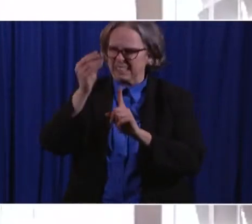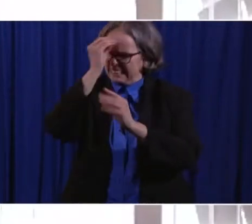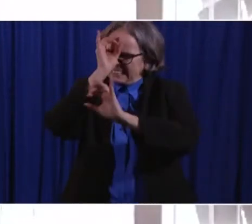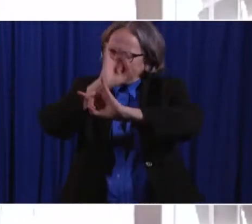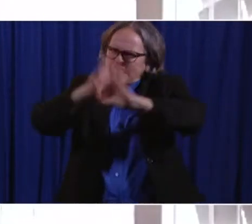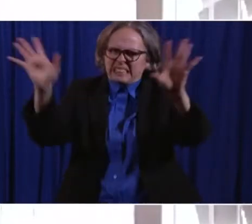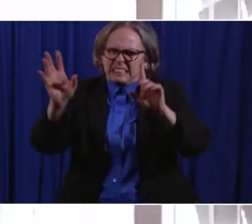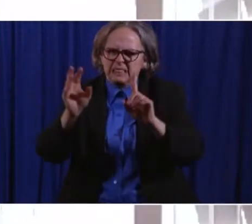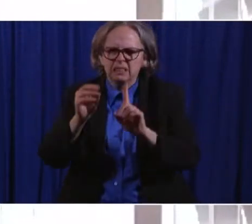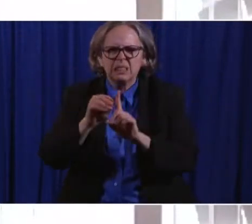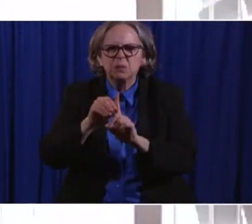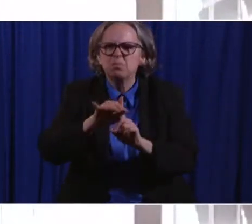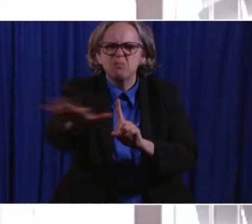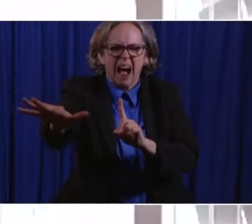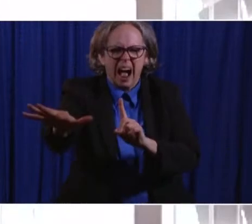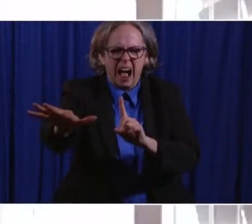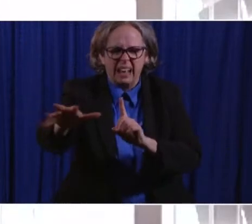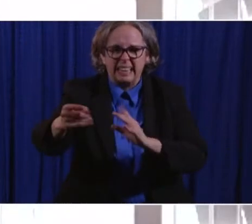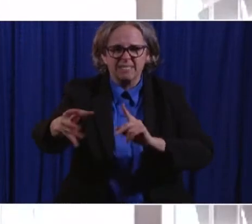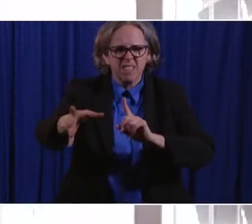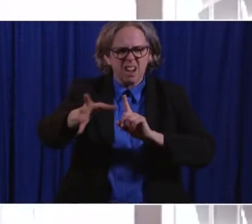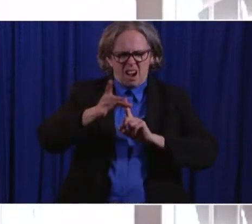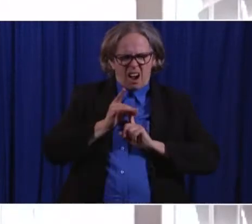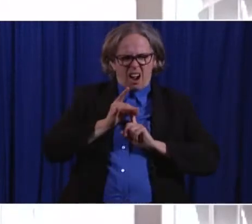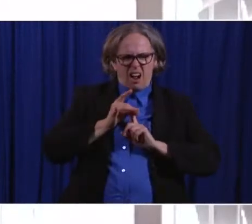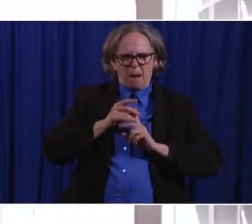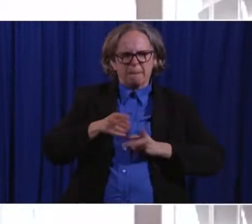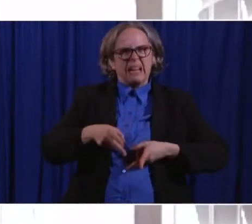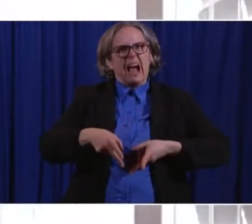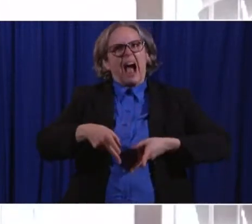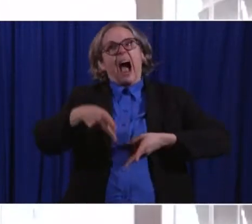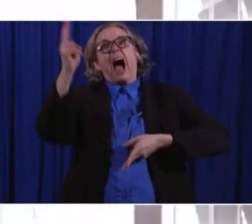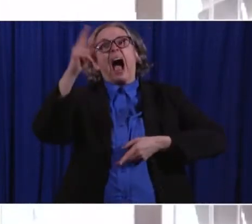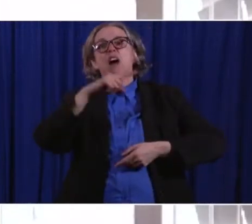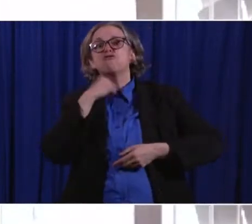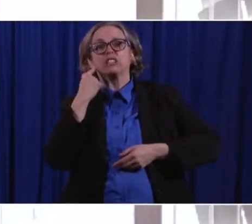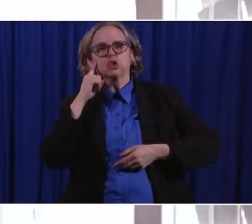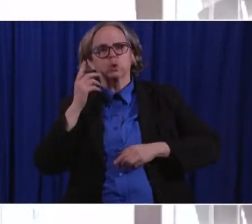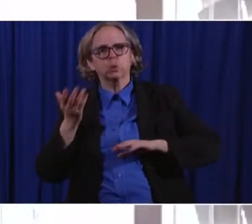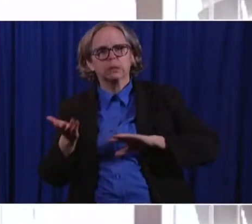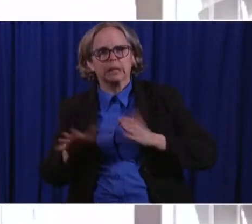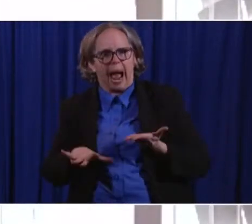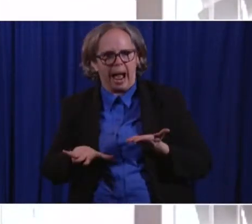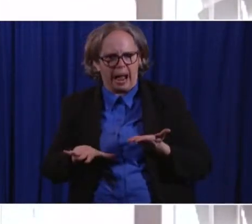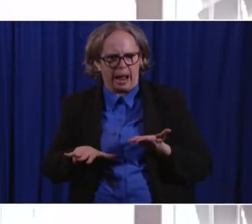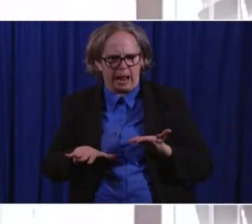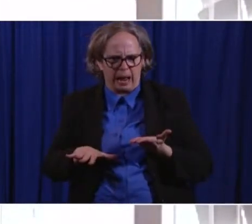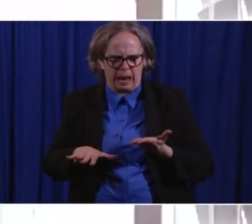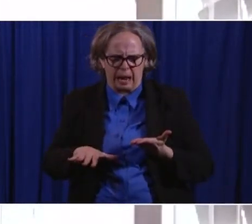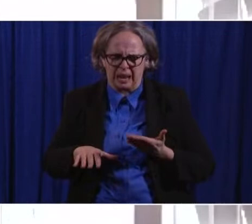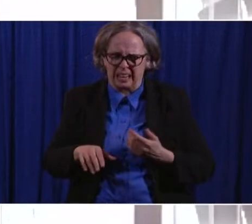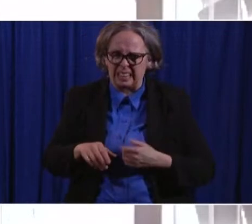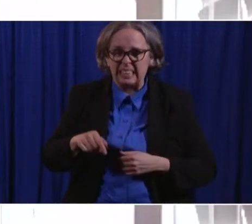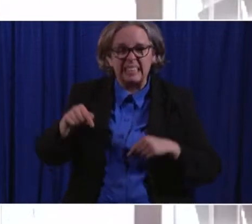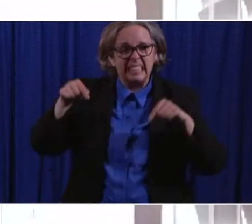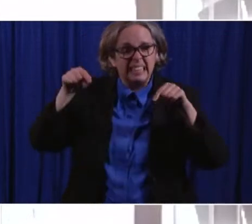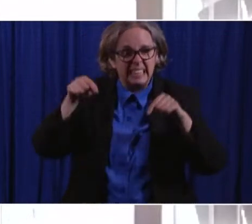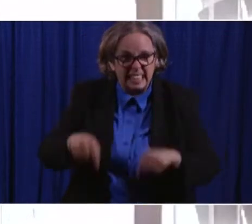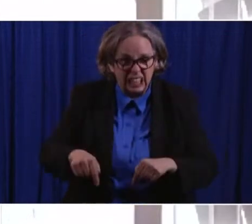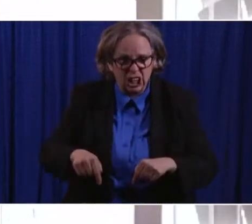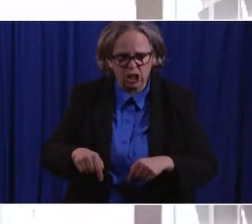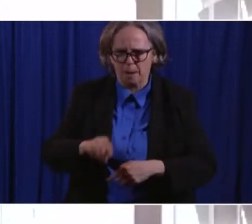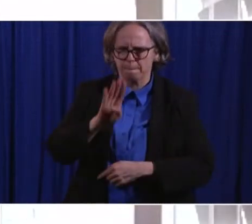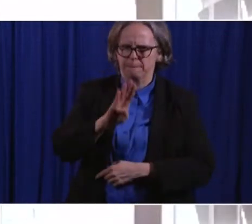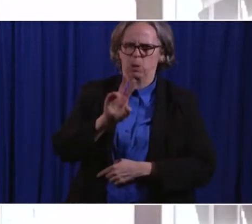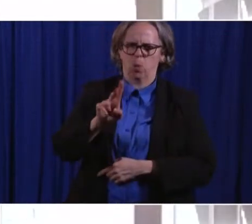deadly. Here in Ohio, B117 and the 2 California variants, B1427